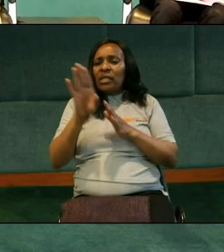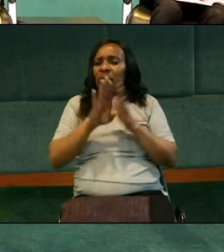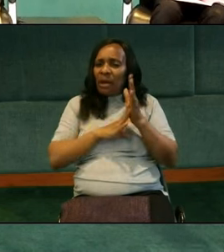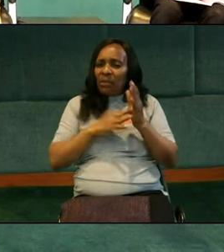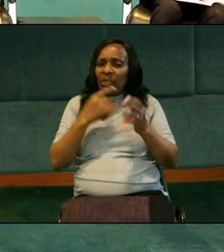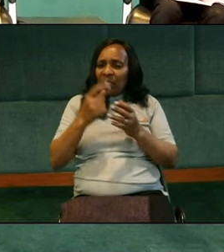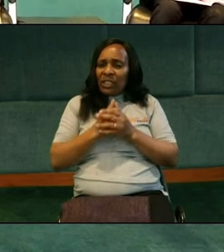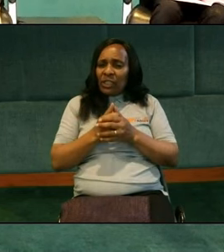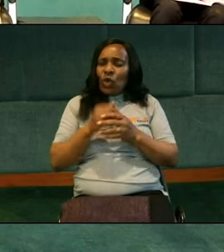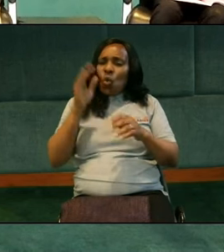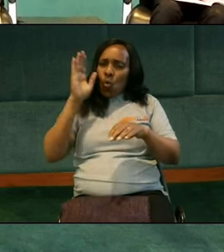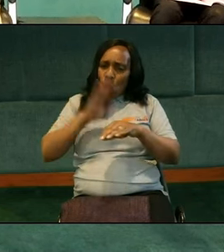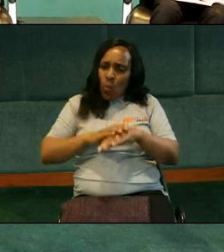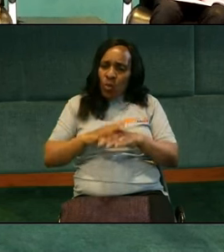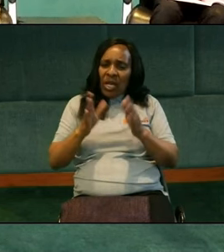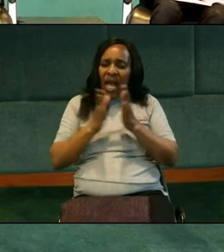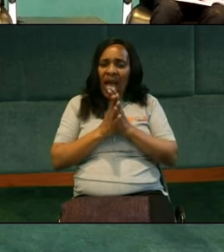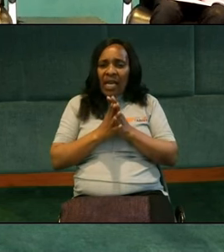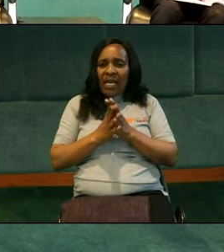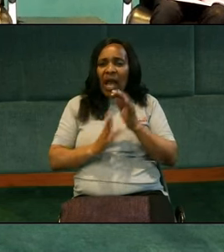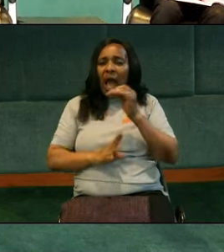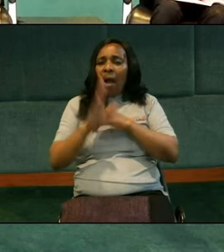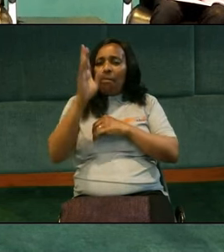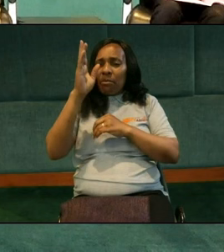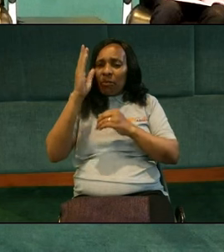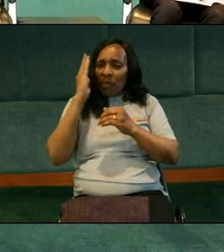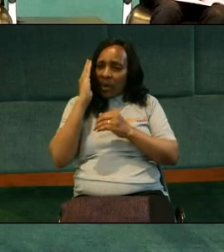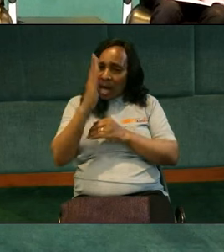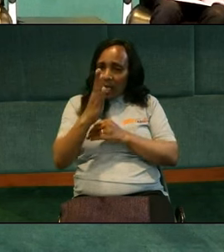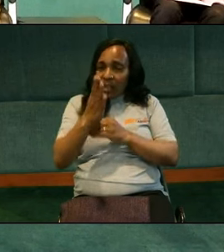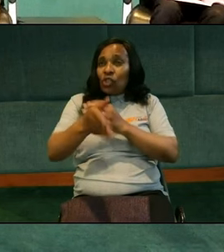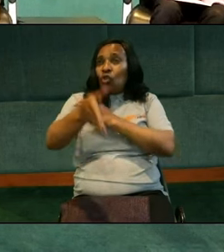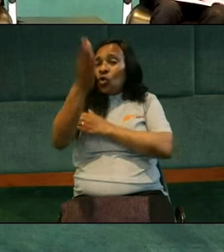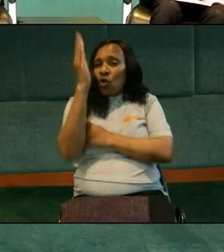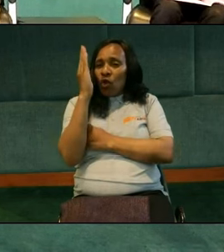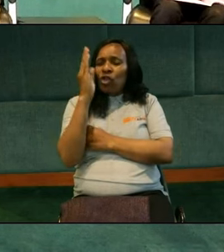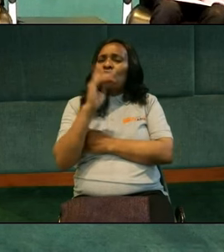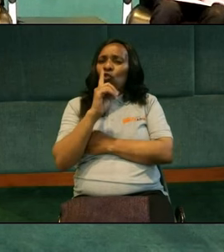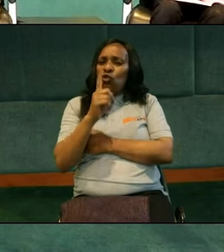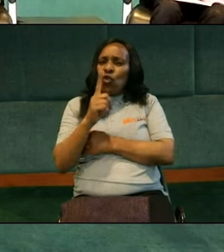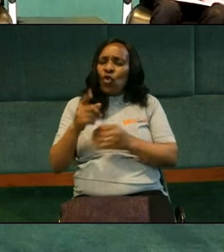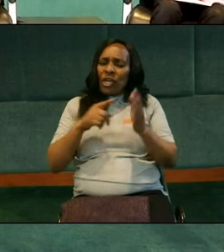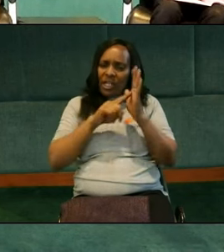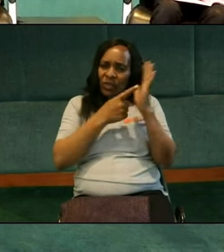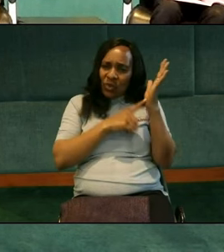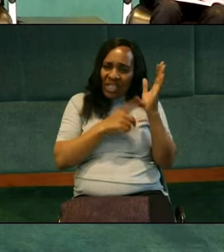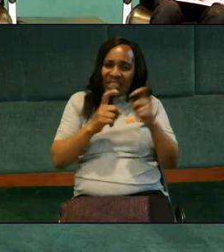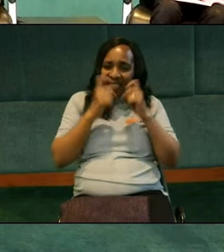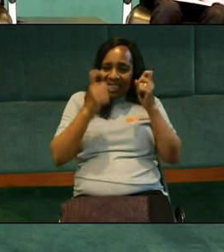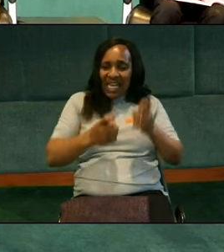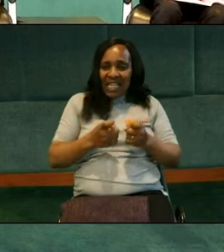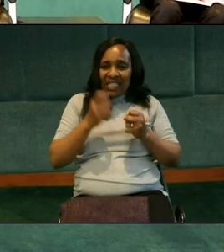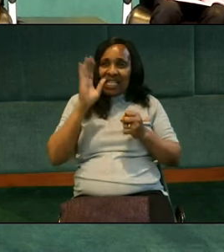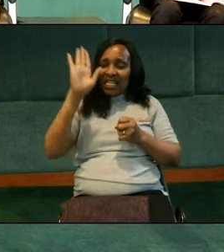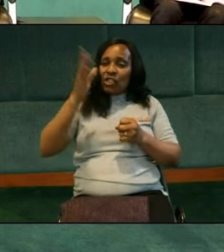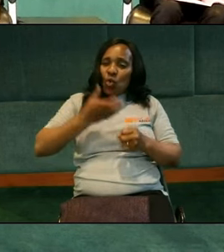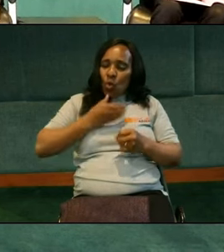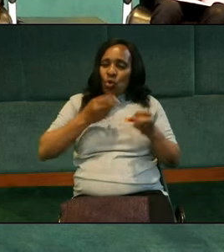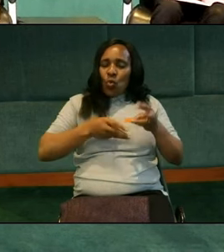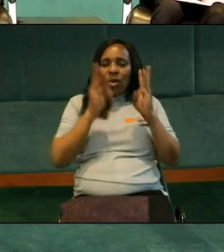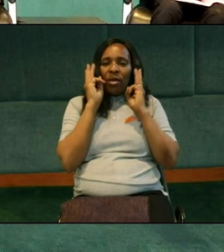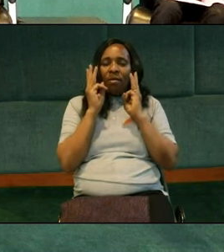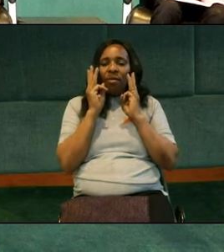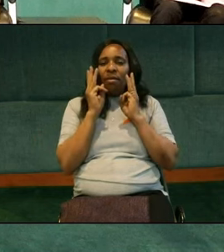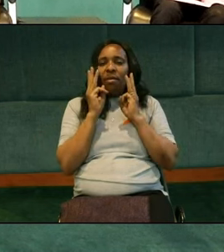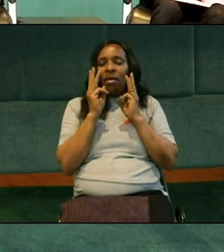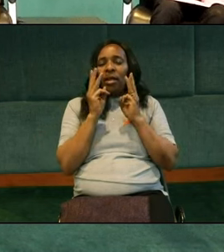good and upright is the Lord, therefore he instructs sinners in his ways. Okay, so I'd